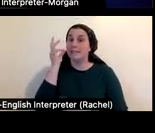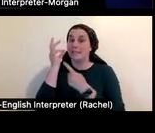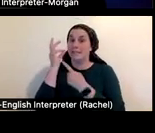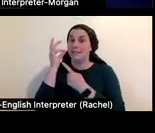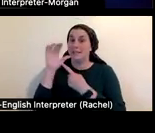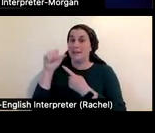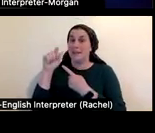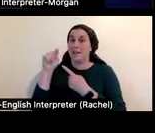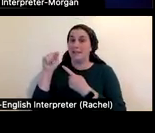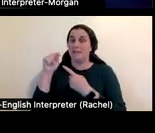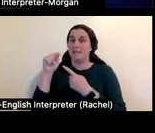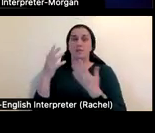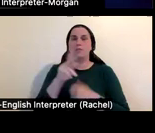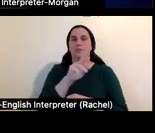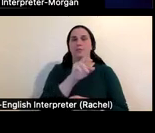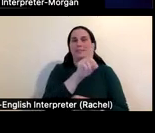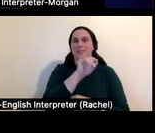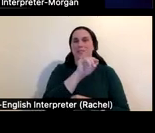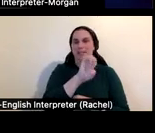do that one. Die Katze.